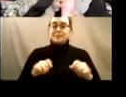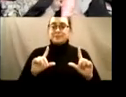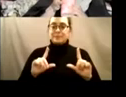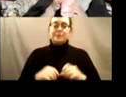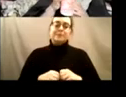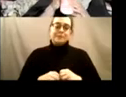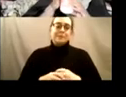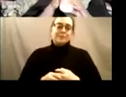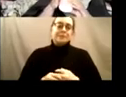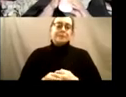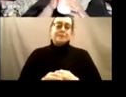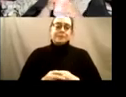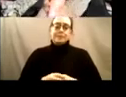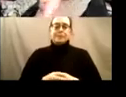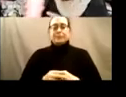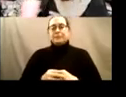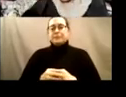Okay.